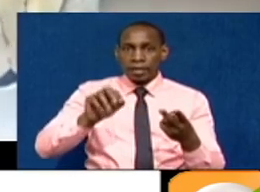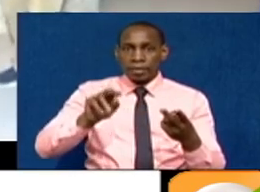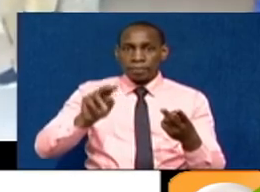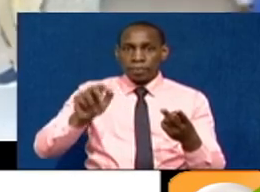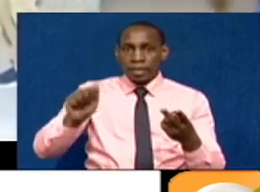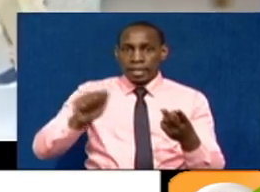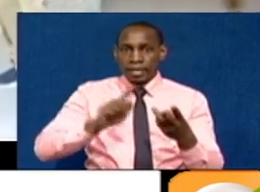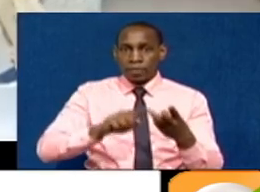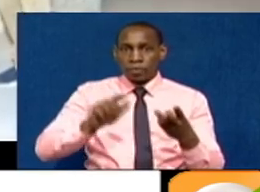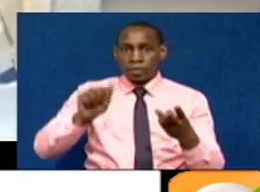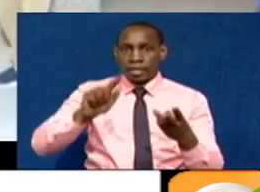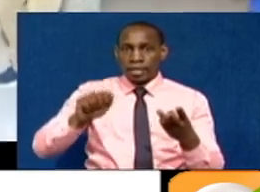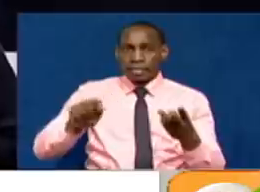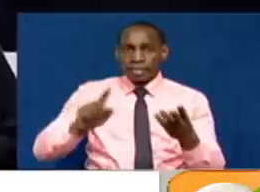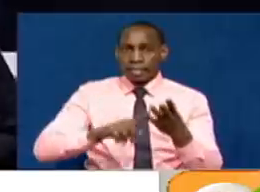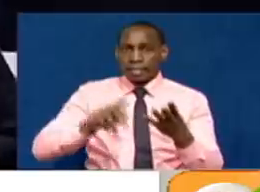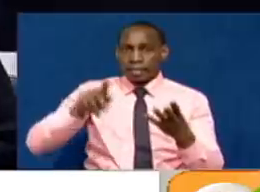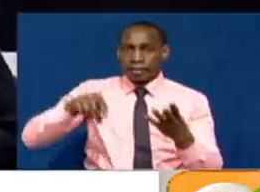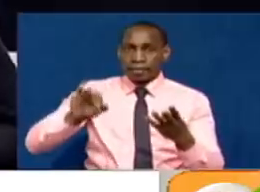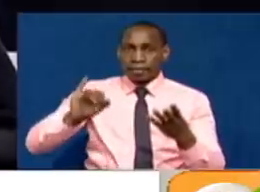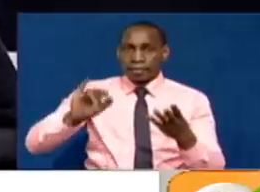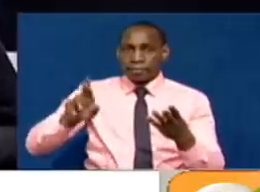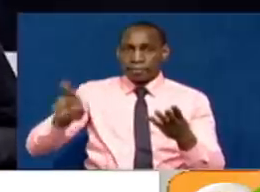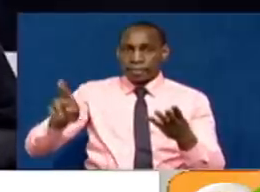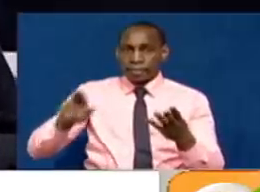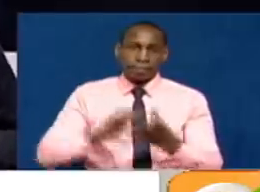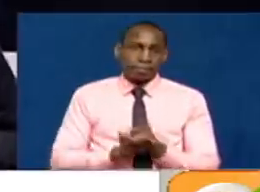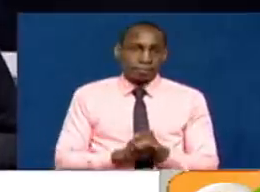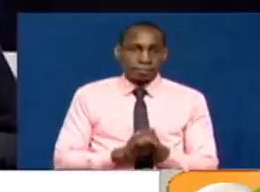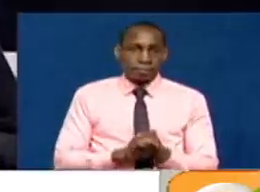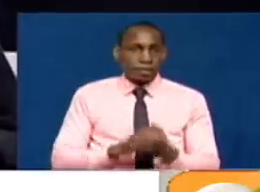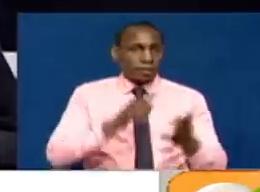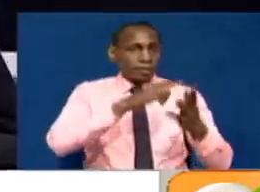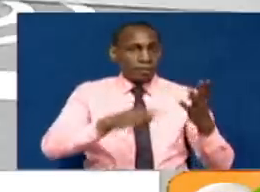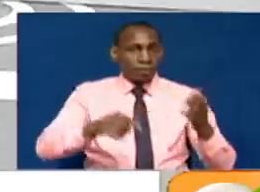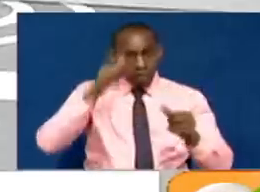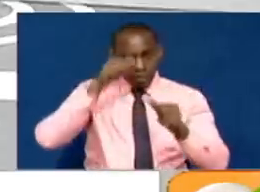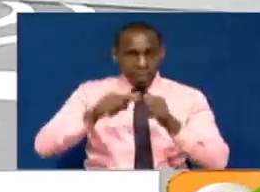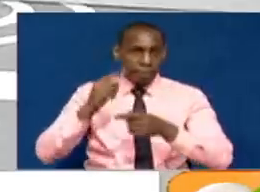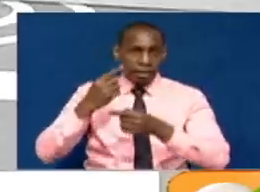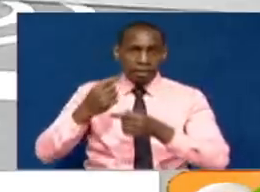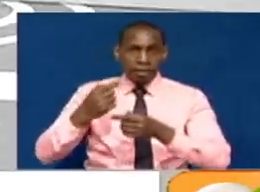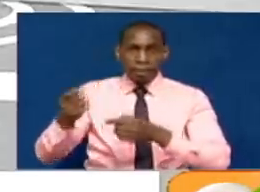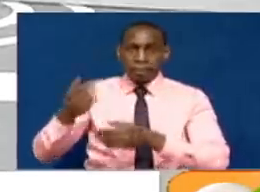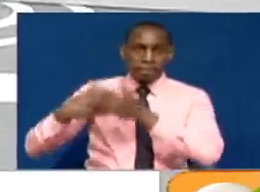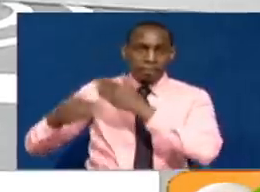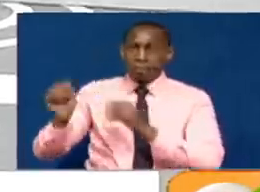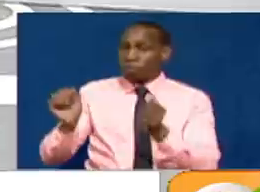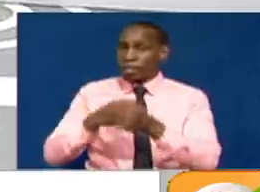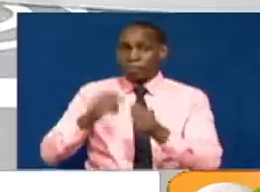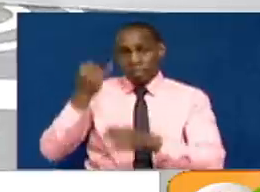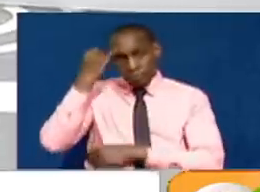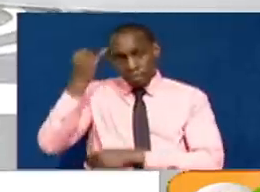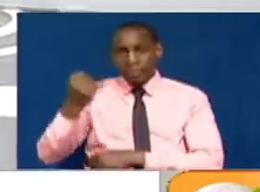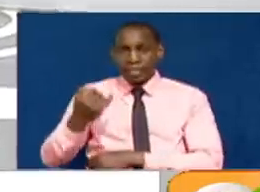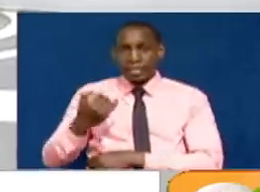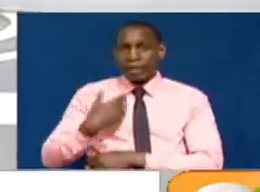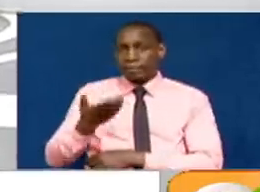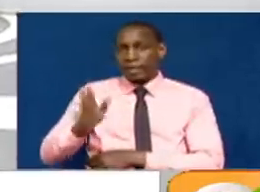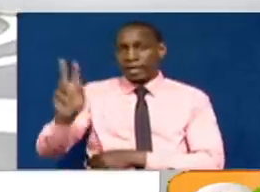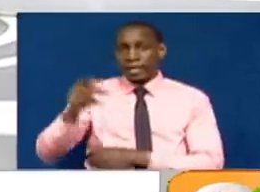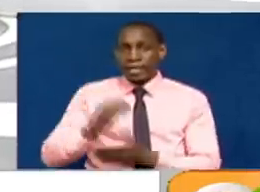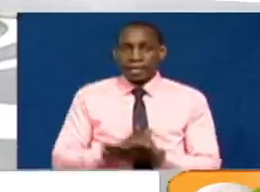talk of AstraZeneca. Pfizer. And these things, remember a few months ago were unthinkable on our shows. We